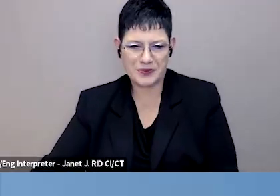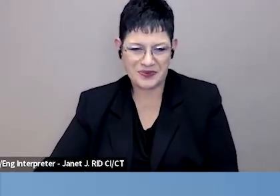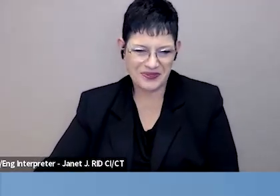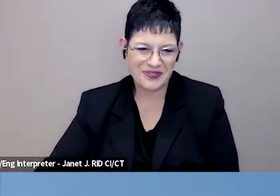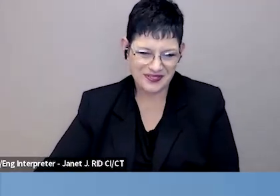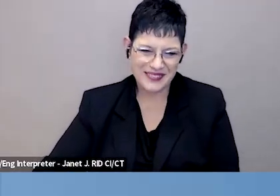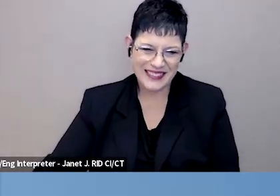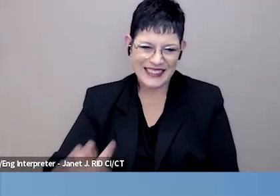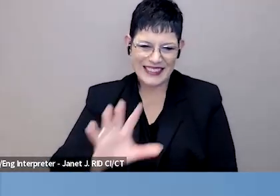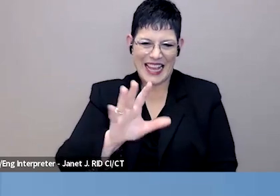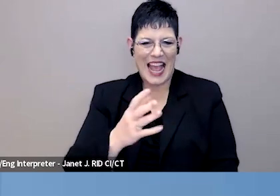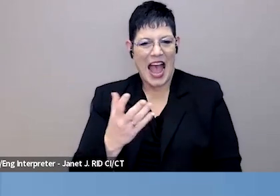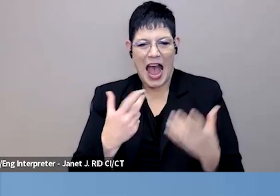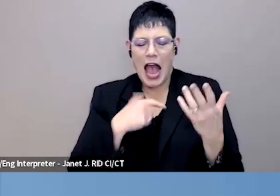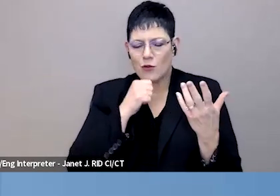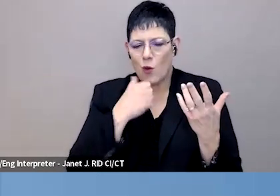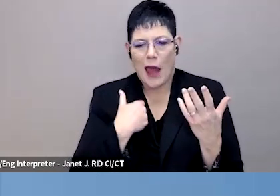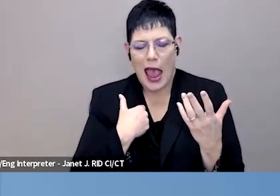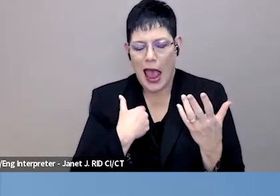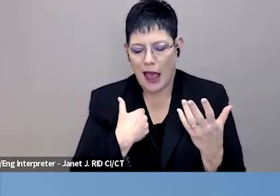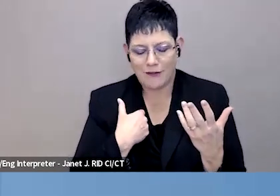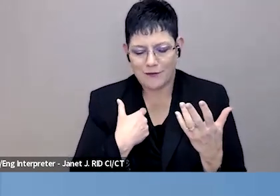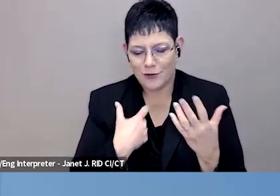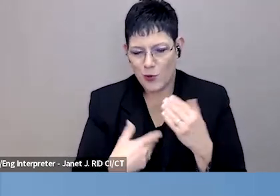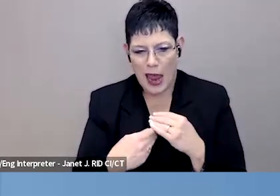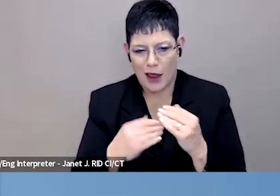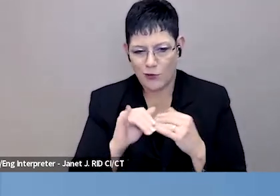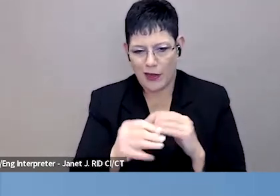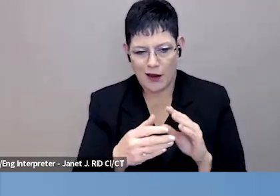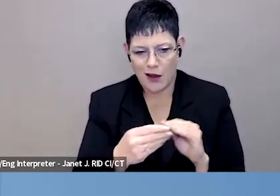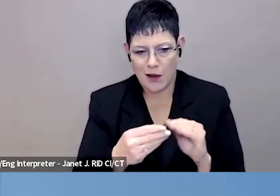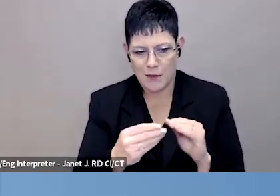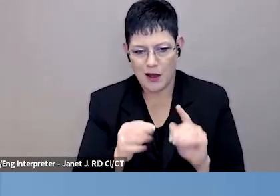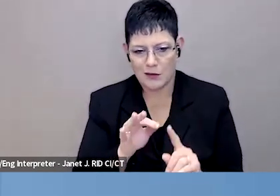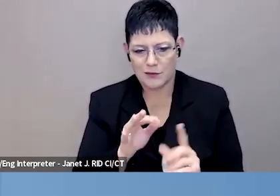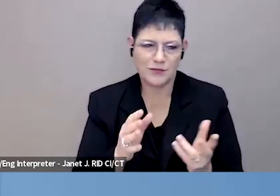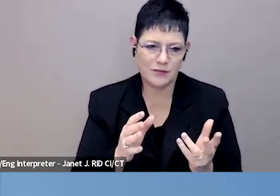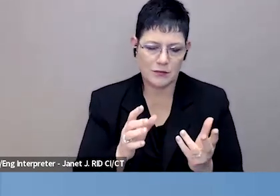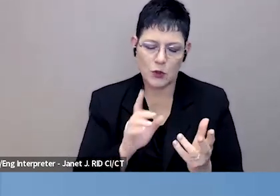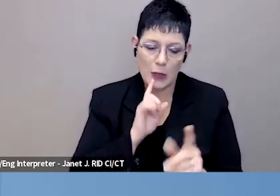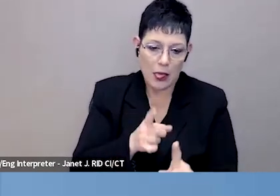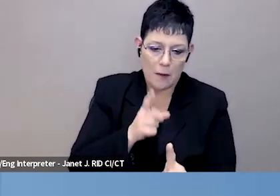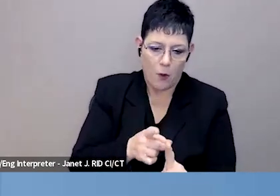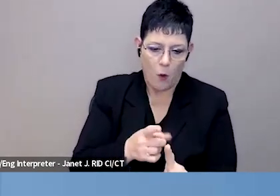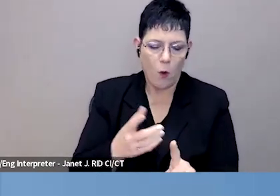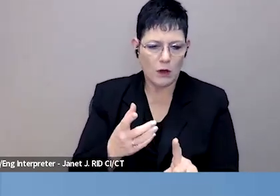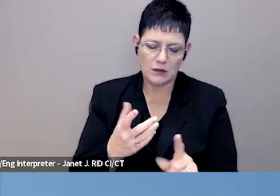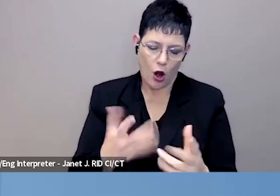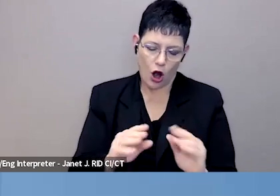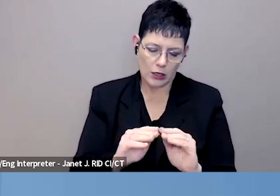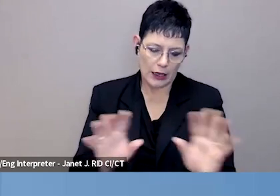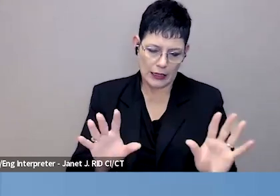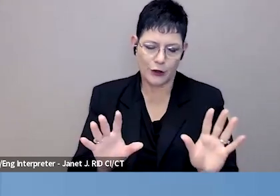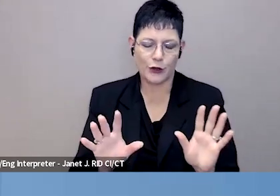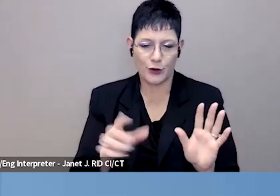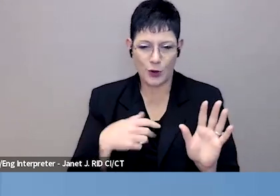This is Natalie with Justice and Aging. I don't have much to add. I think the point is well made. We